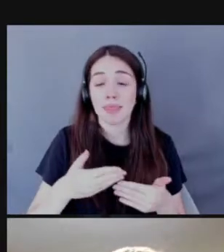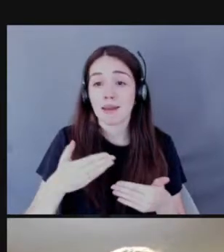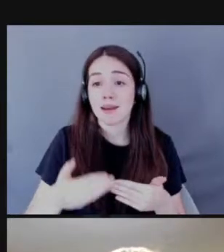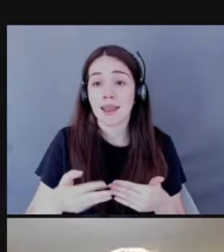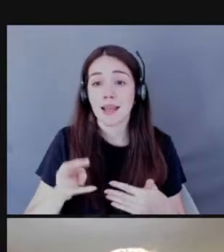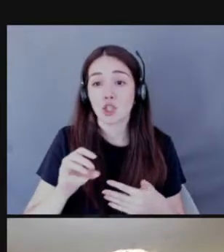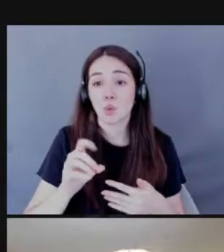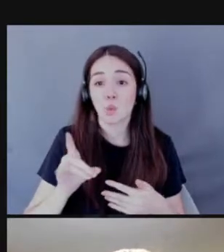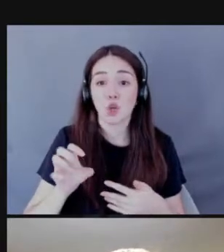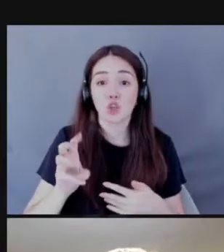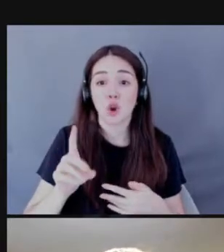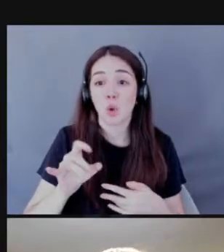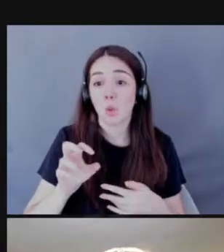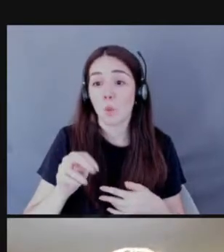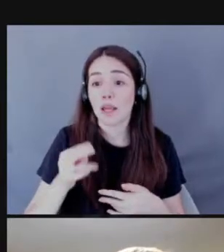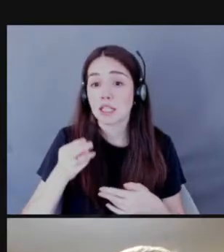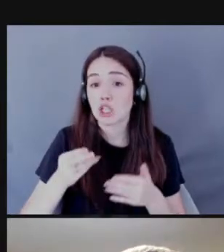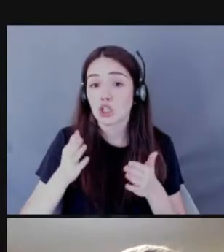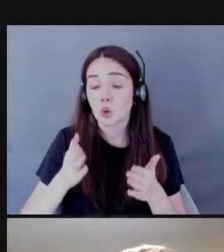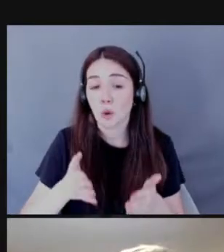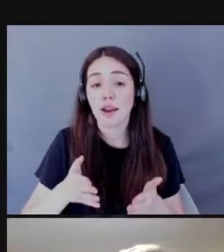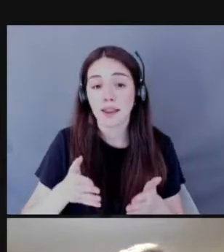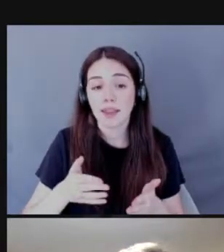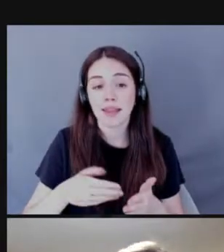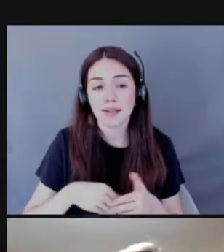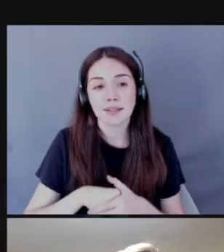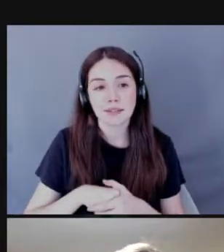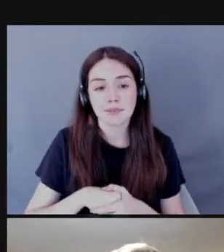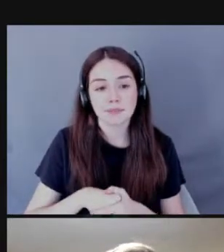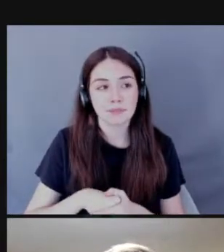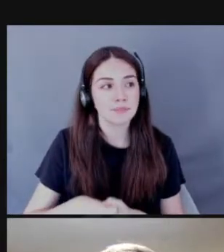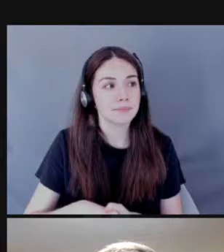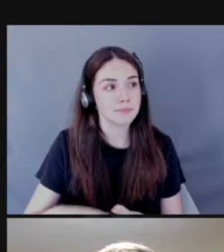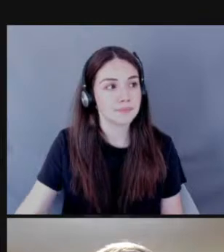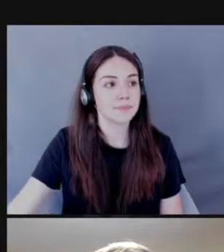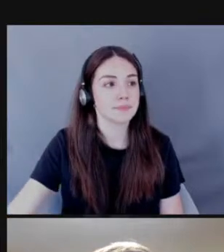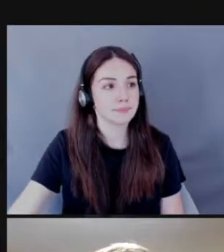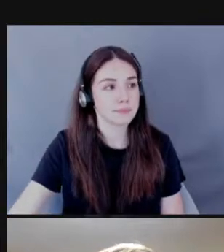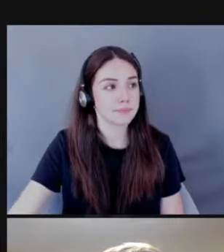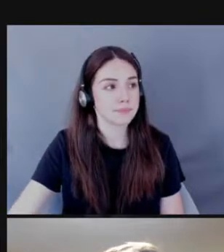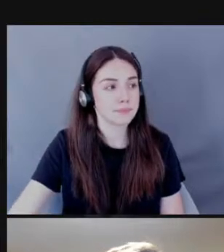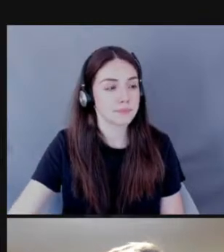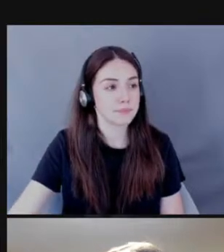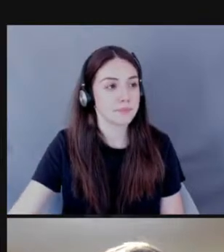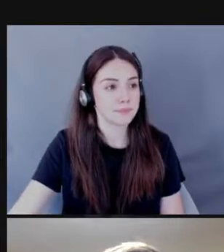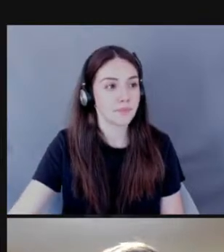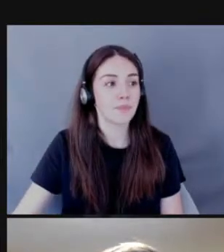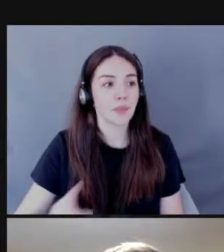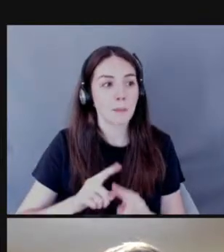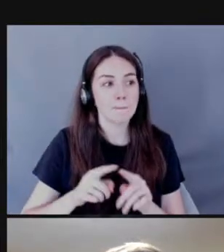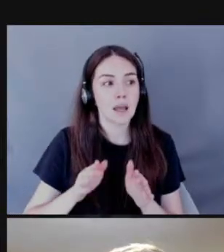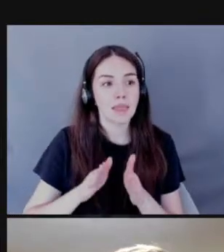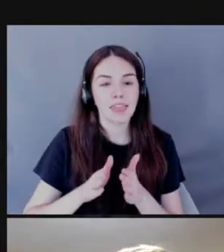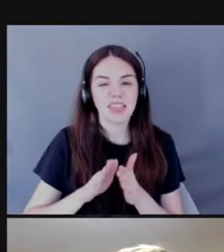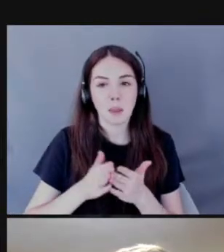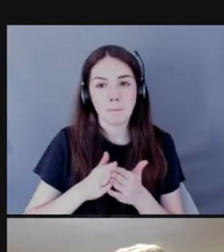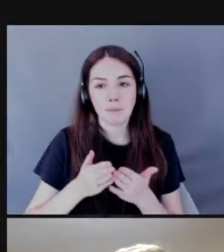historian and progressive era historian. But the book kind of exhausted me on Wilson, I